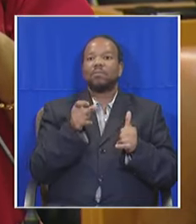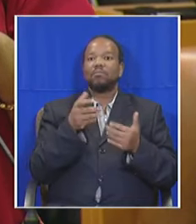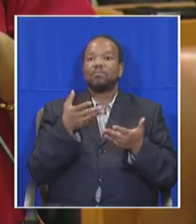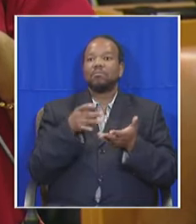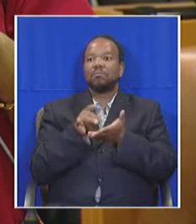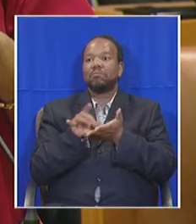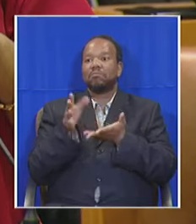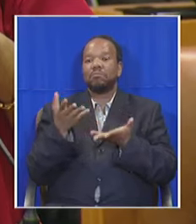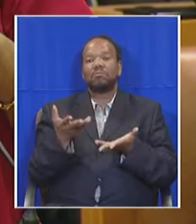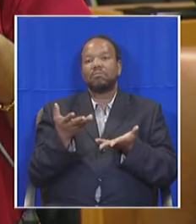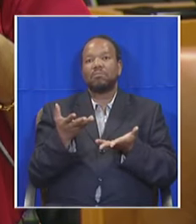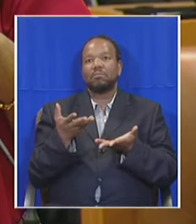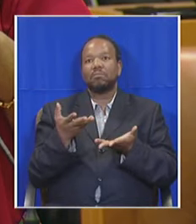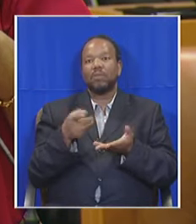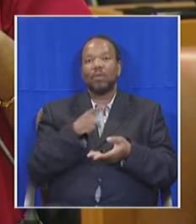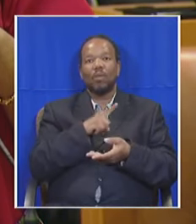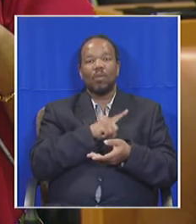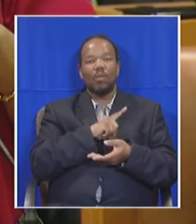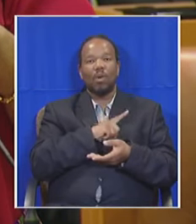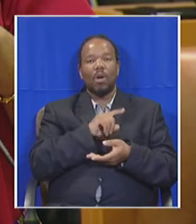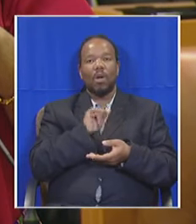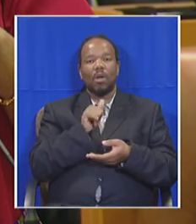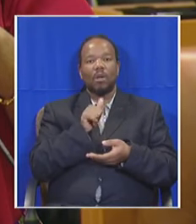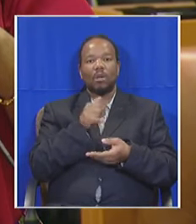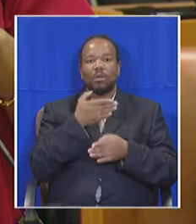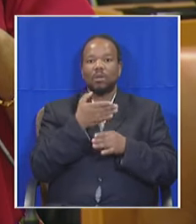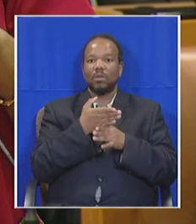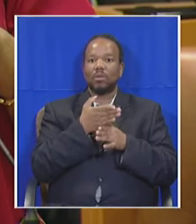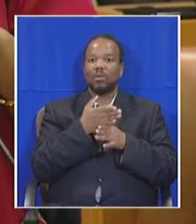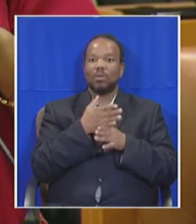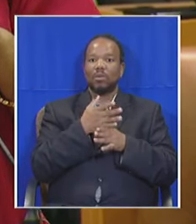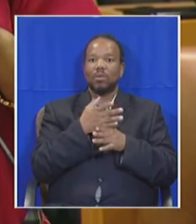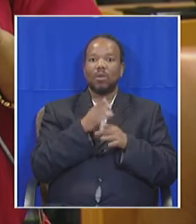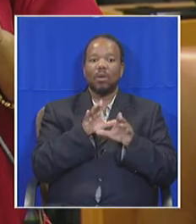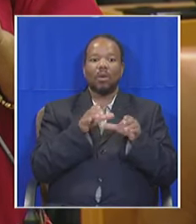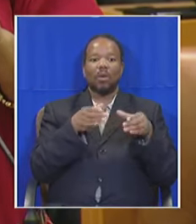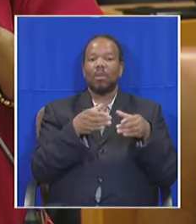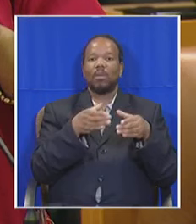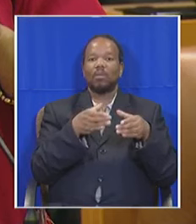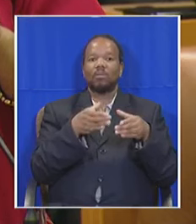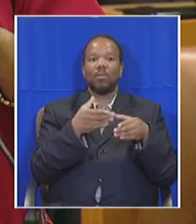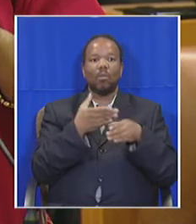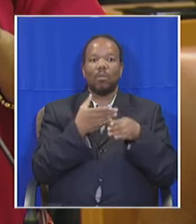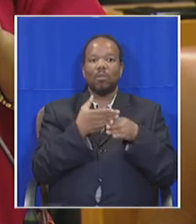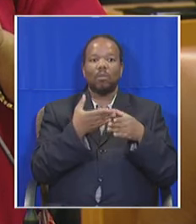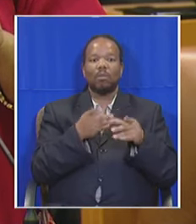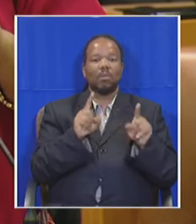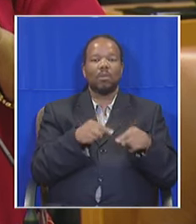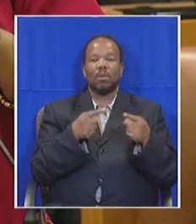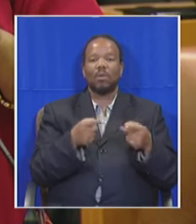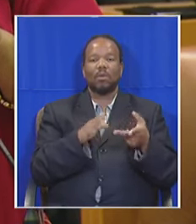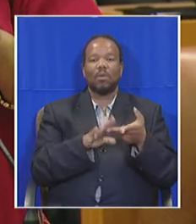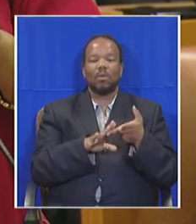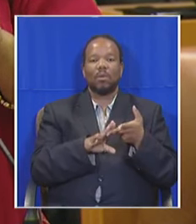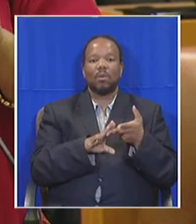yale nkampani engakwazi kwenza umsebenzi wabo kanjalo futhi ikhulume nangodaba lwamathekisi njengoba kunenkinga